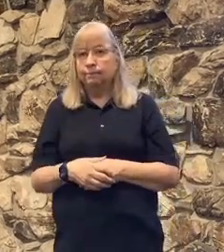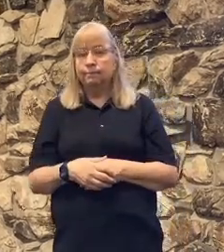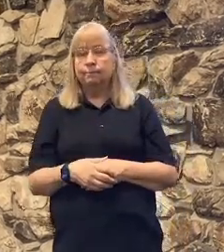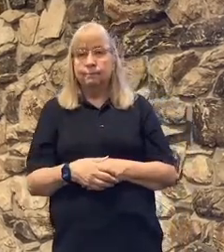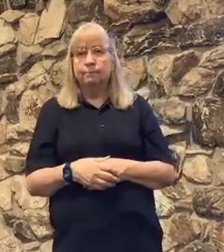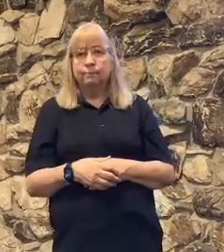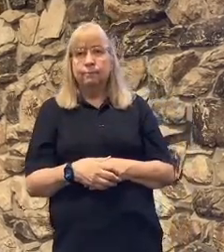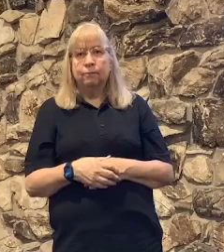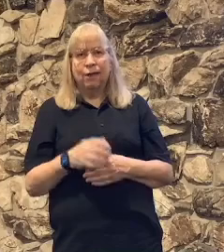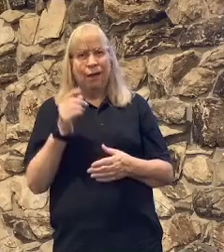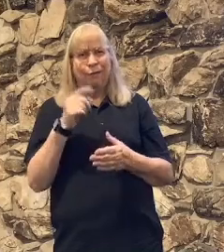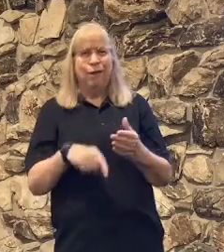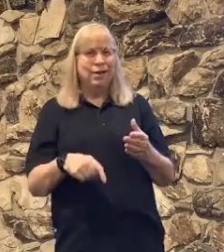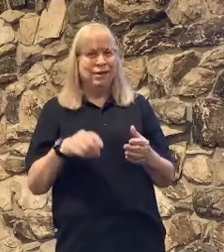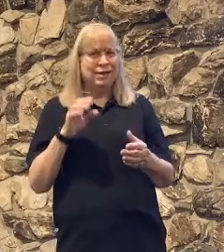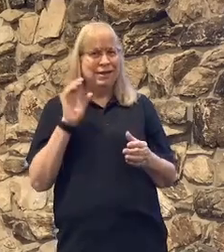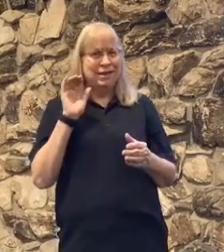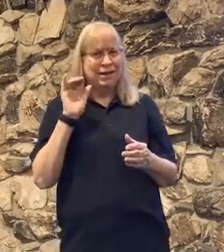What the heck does that